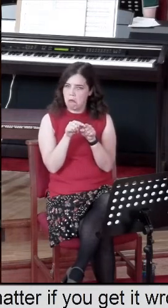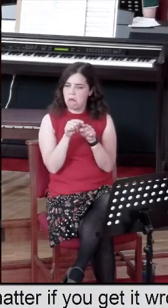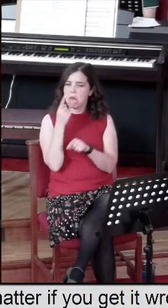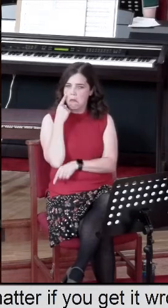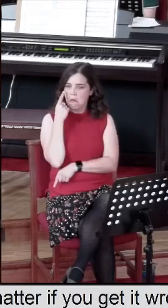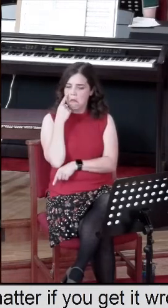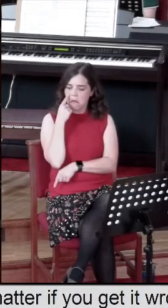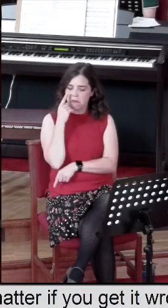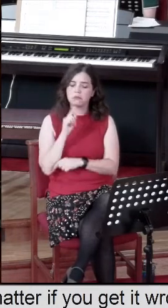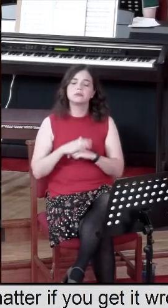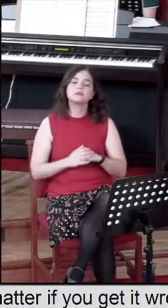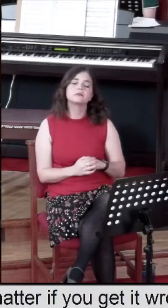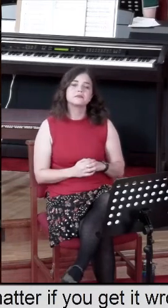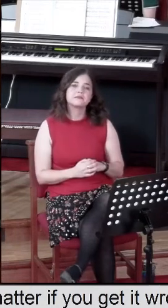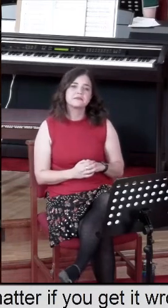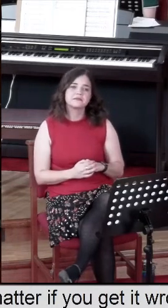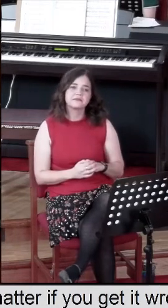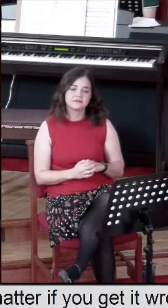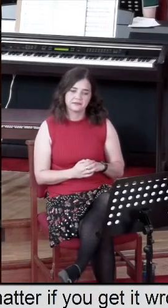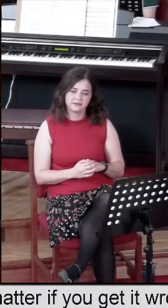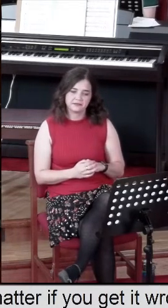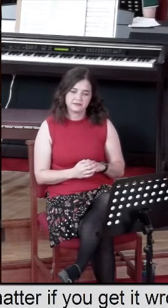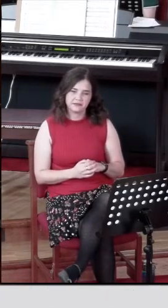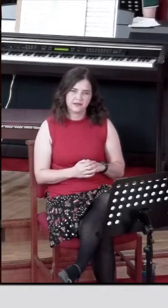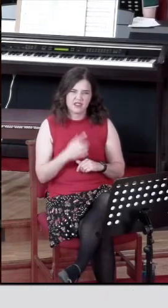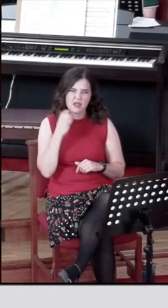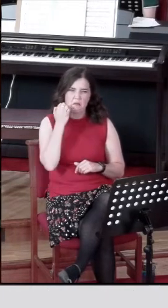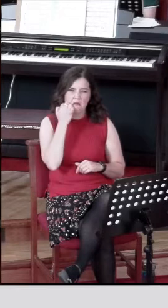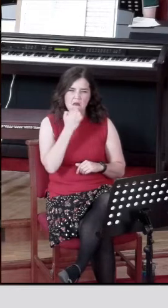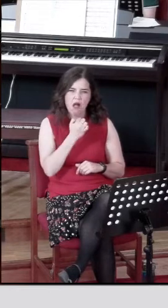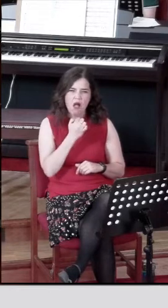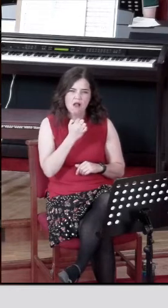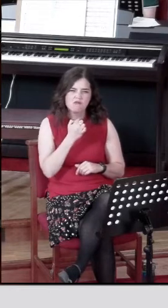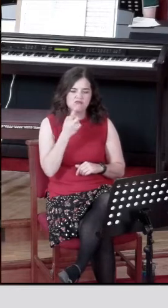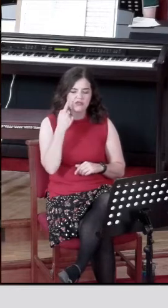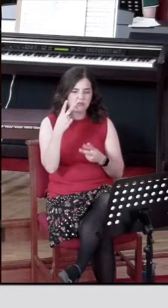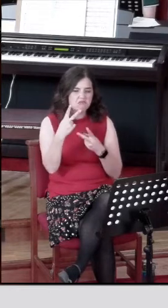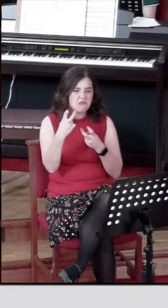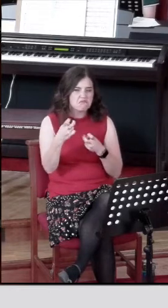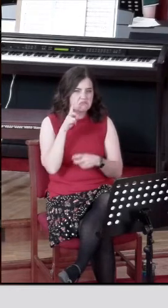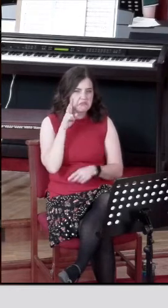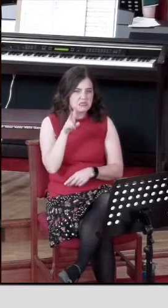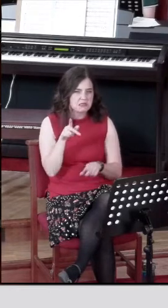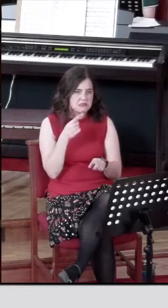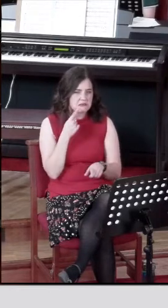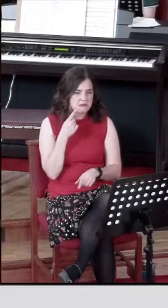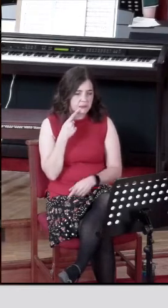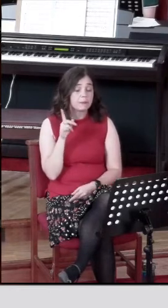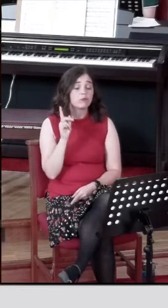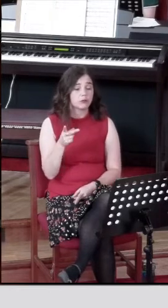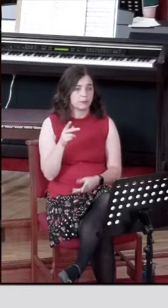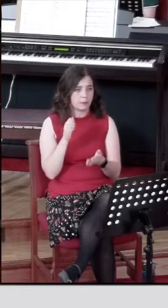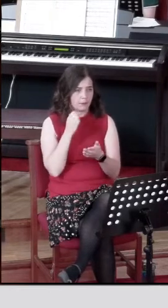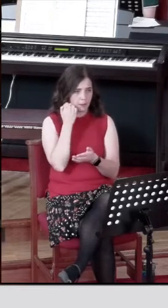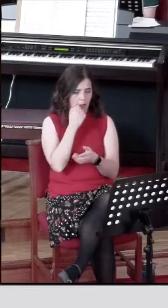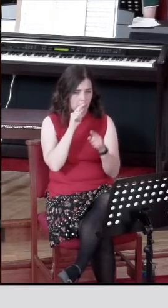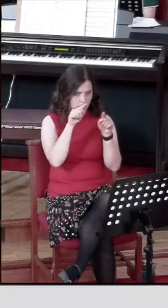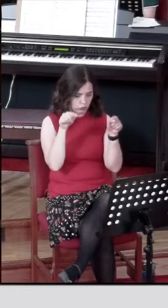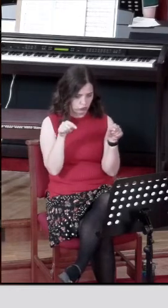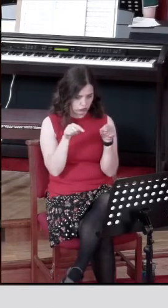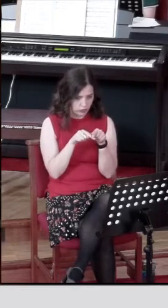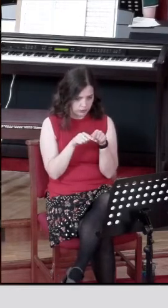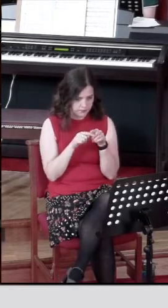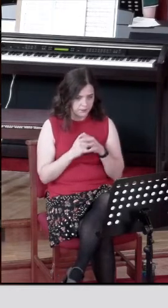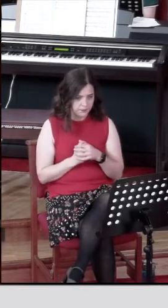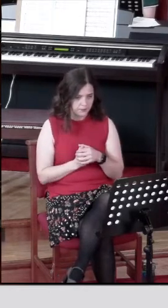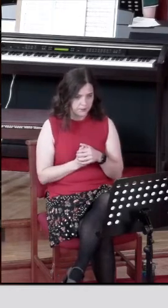Let's try... Better do it in black, because that's the easiest one to see. Let's try... See if you can